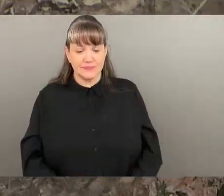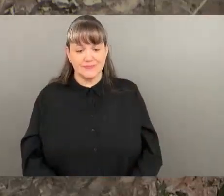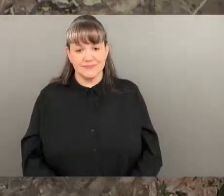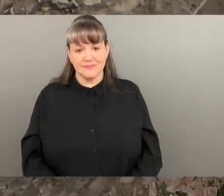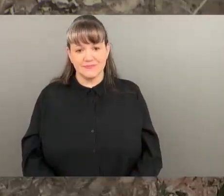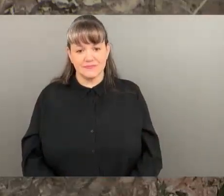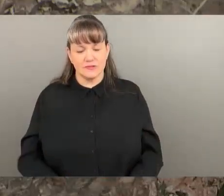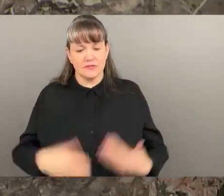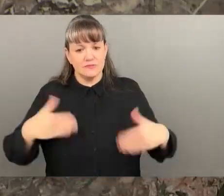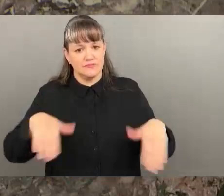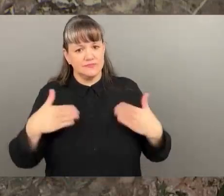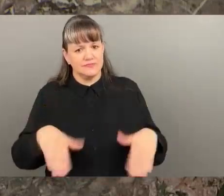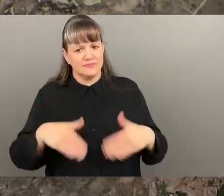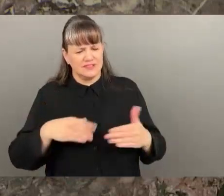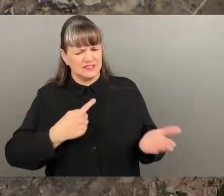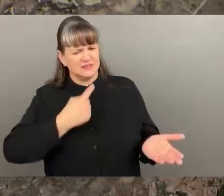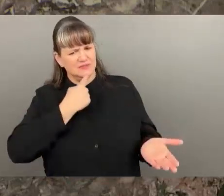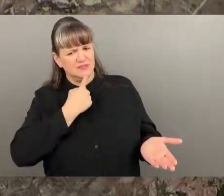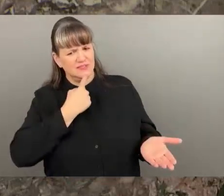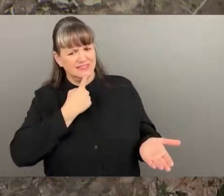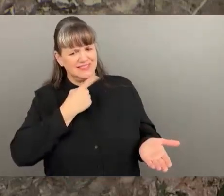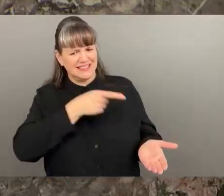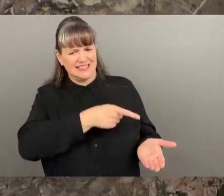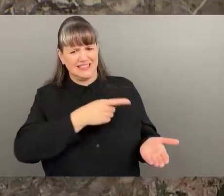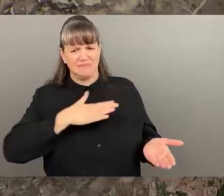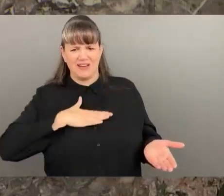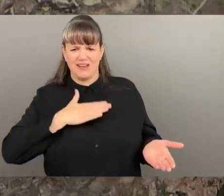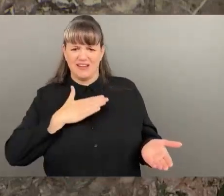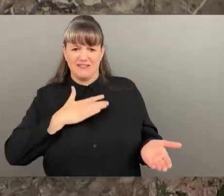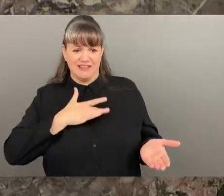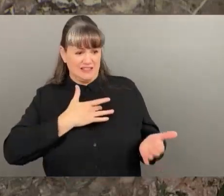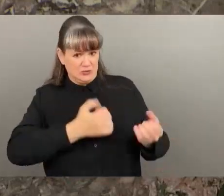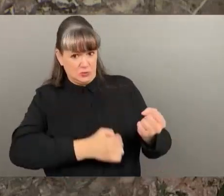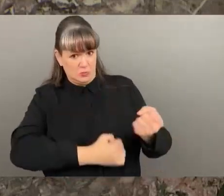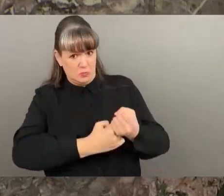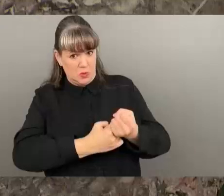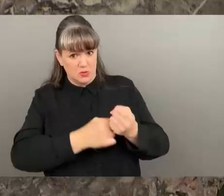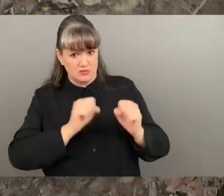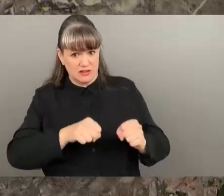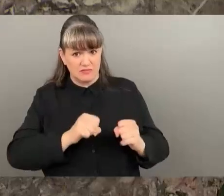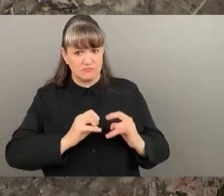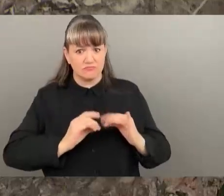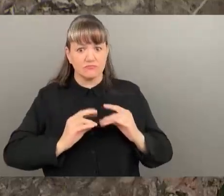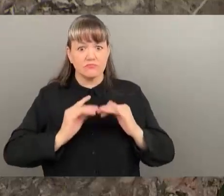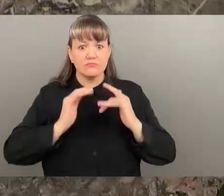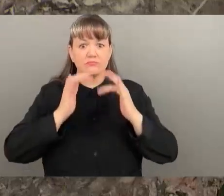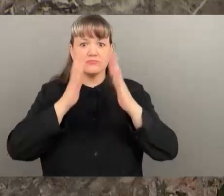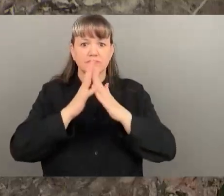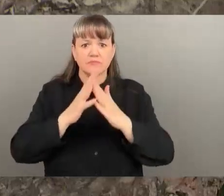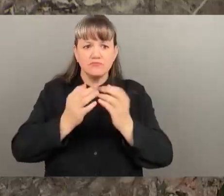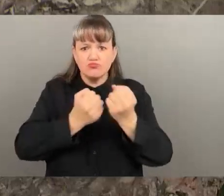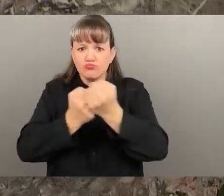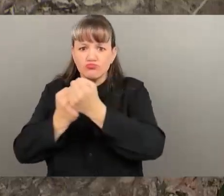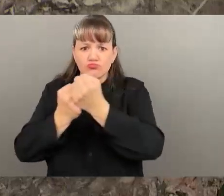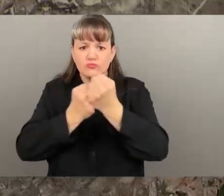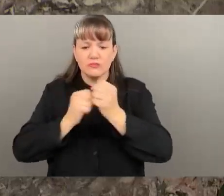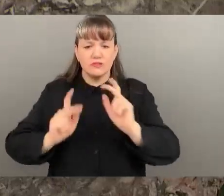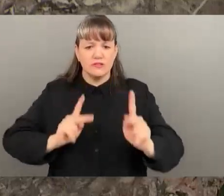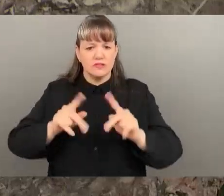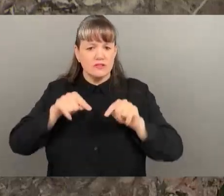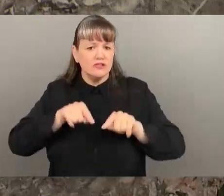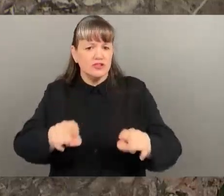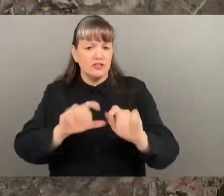a support system that is being built to help people who are facing some of the most challenging issues in their lives.